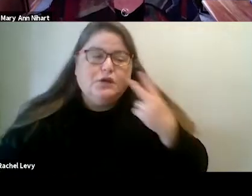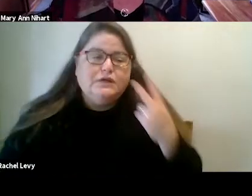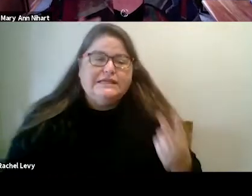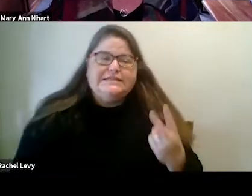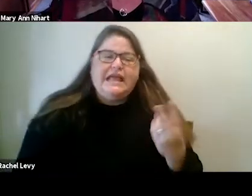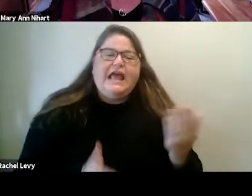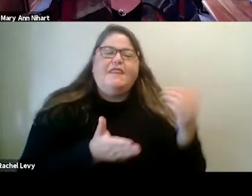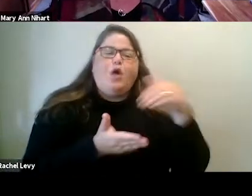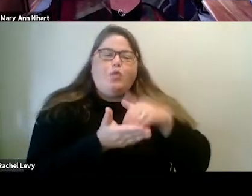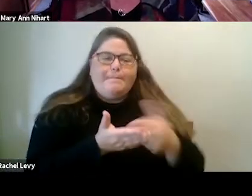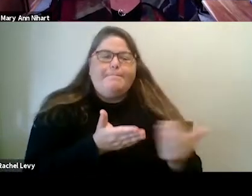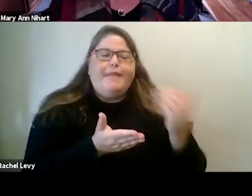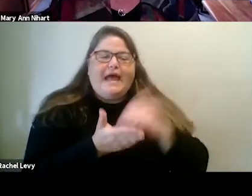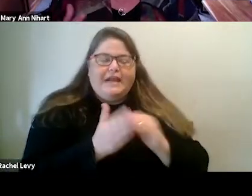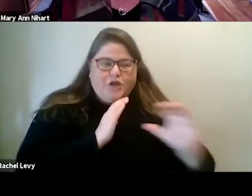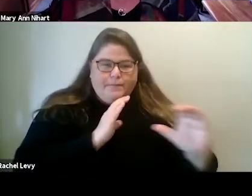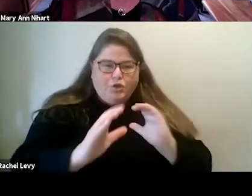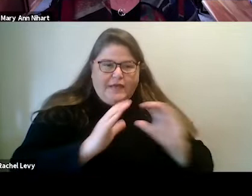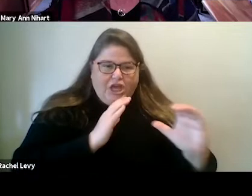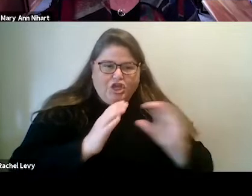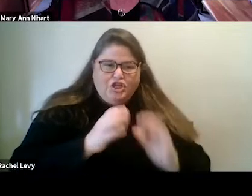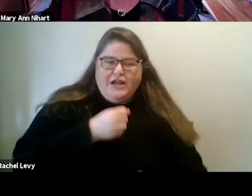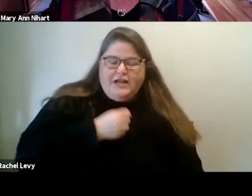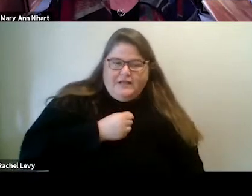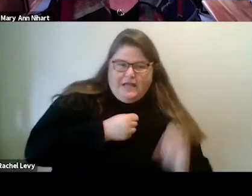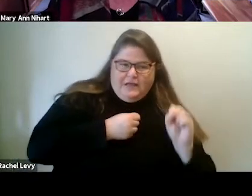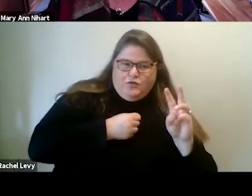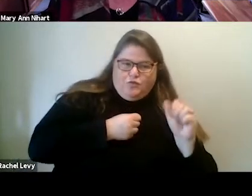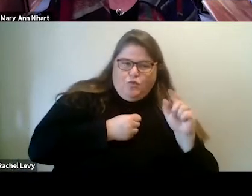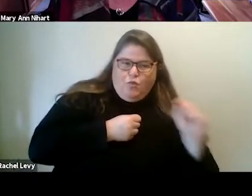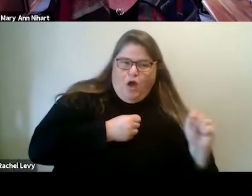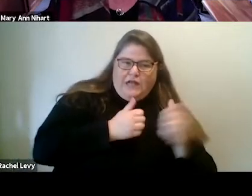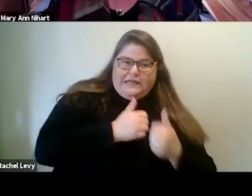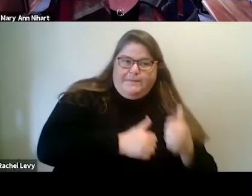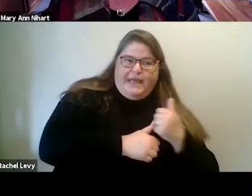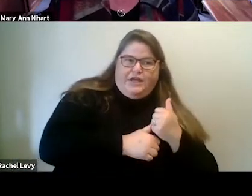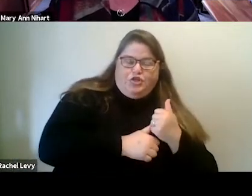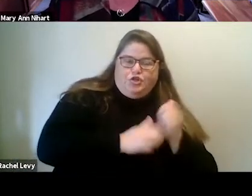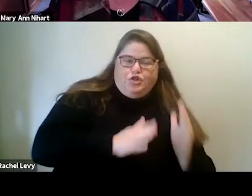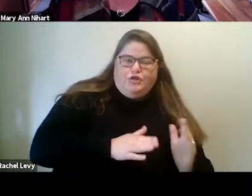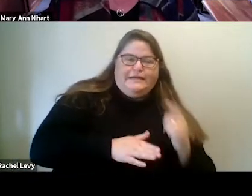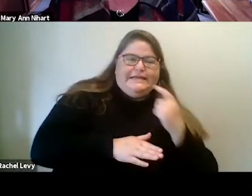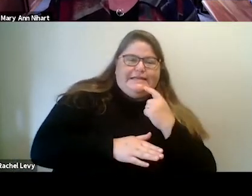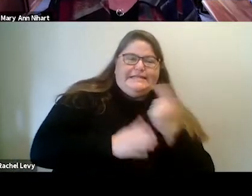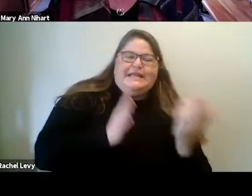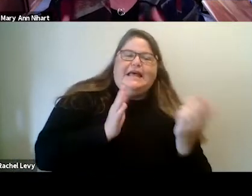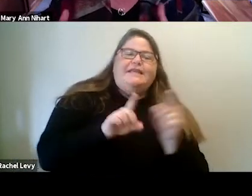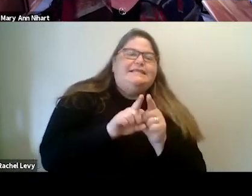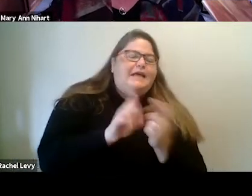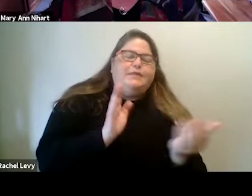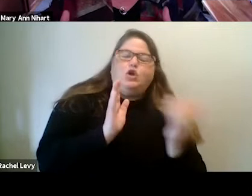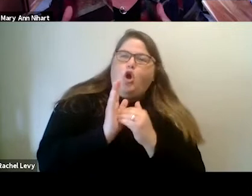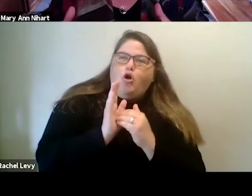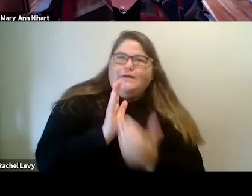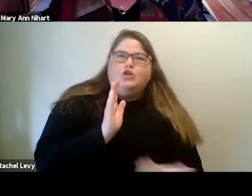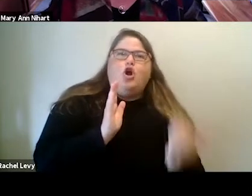repetitive communication that was happening from the SWAT commander, just saying the same thing over and over in this